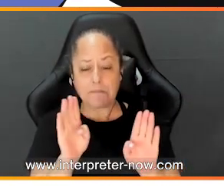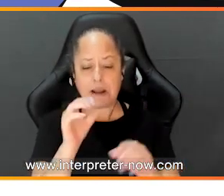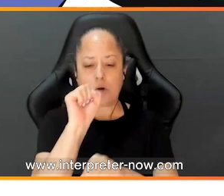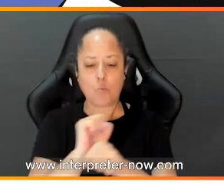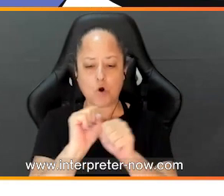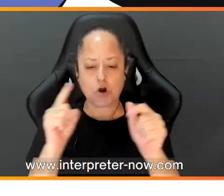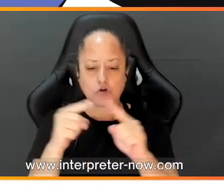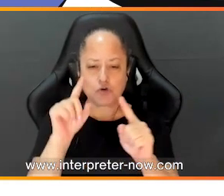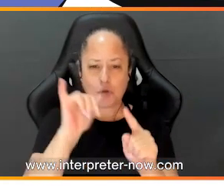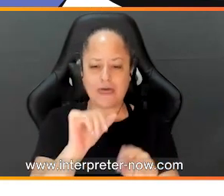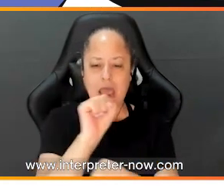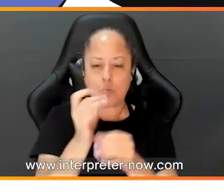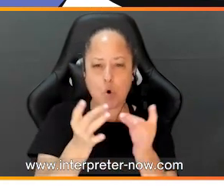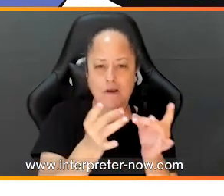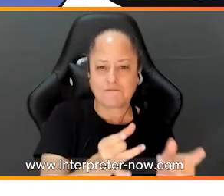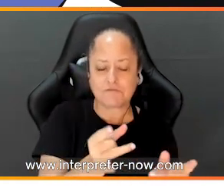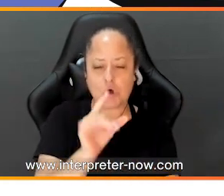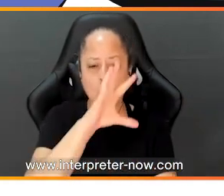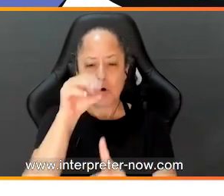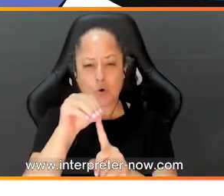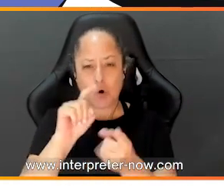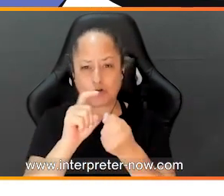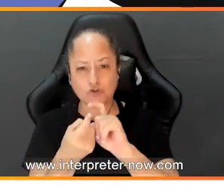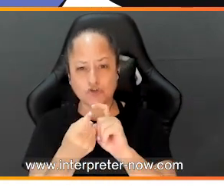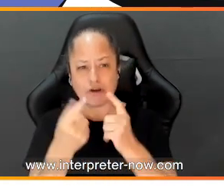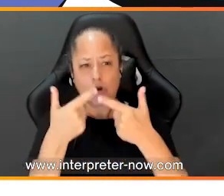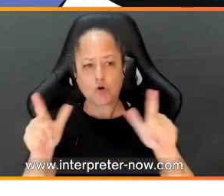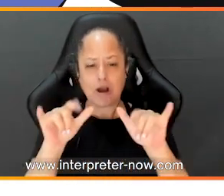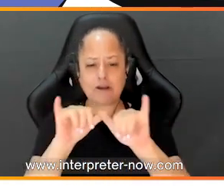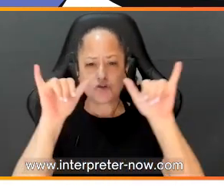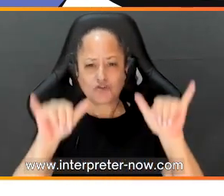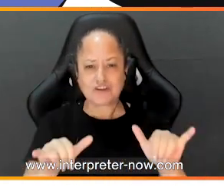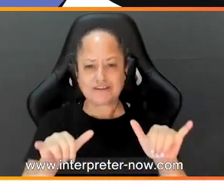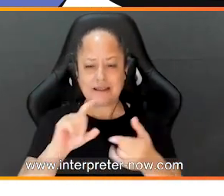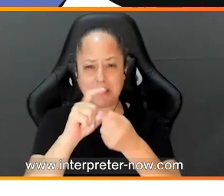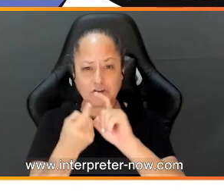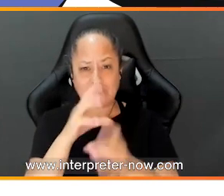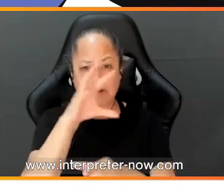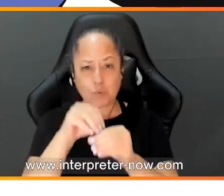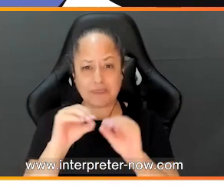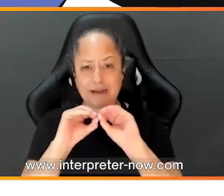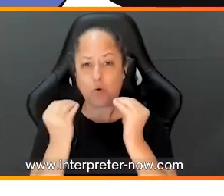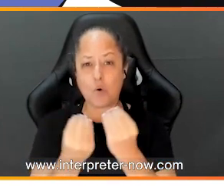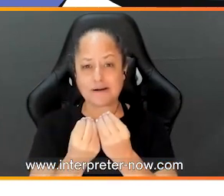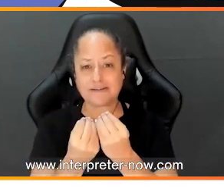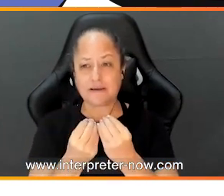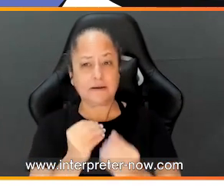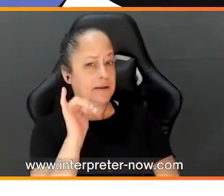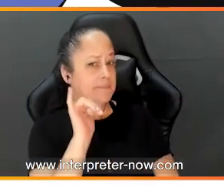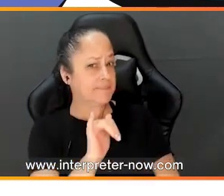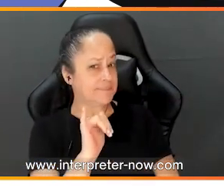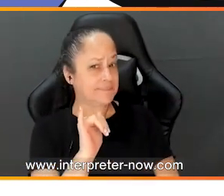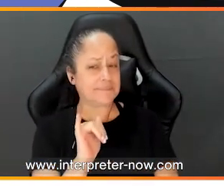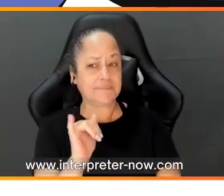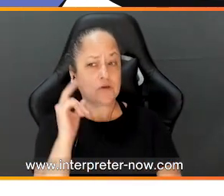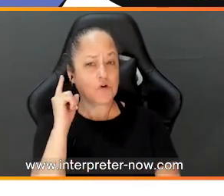would be a huge shift in and of itself to think about that differently as a, and not just at the beginning stages of designing a